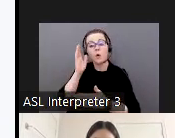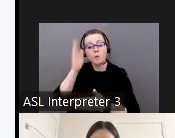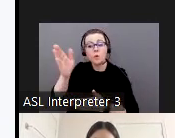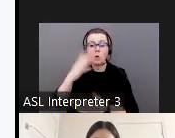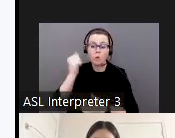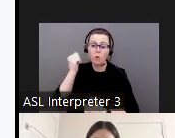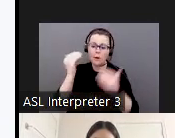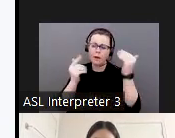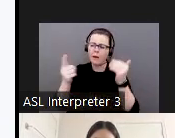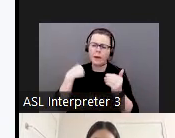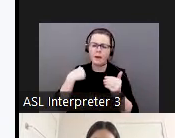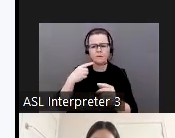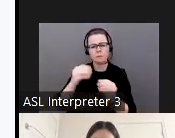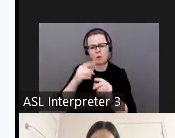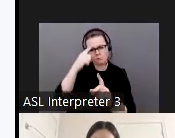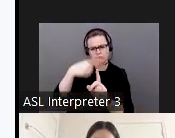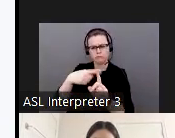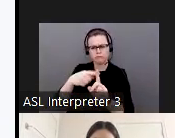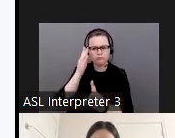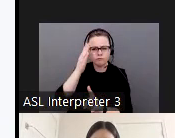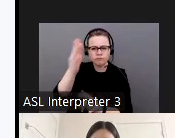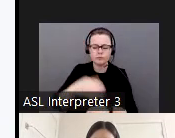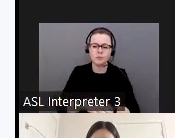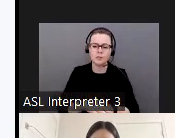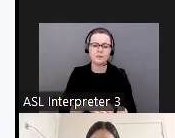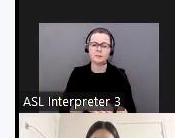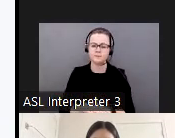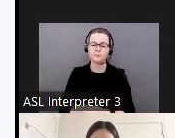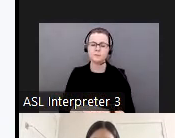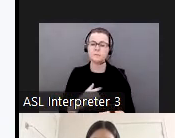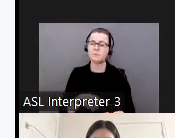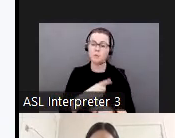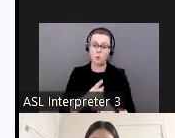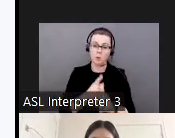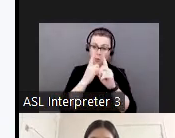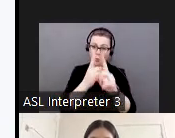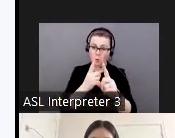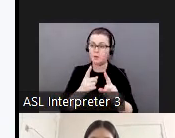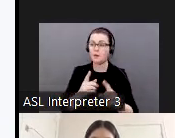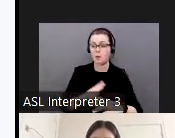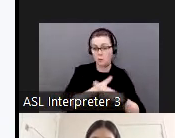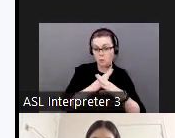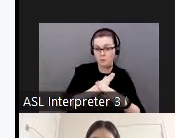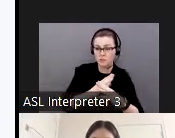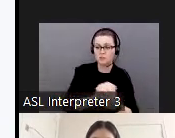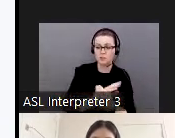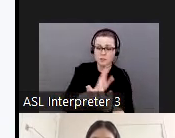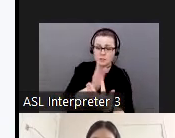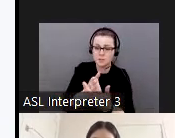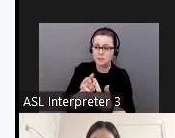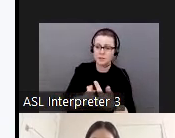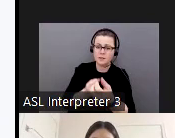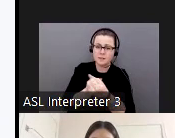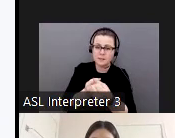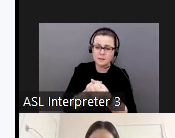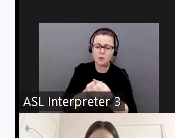really, excuse me, focused on building a holistic approach to prevention and intervention and support across